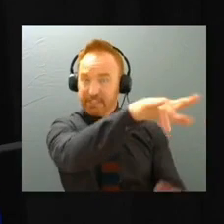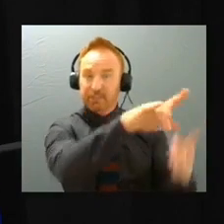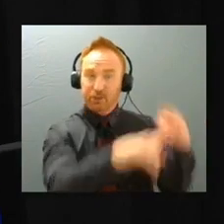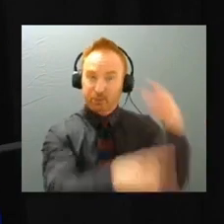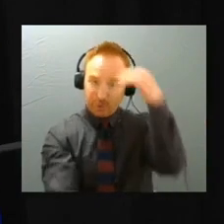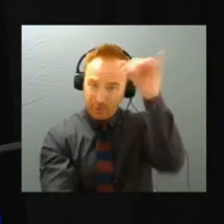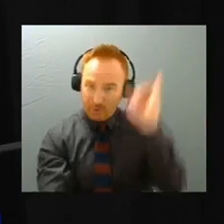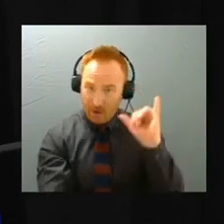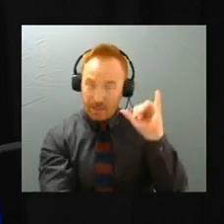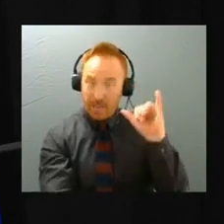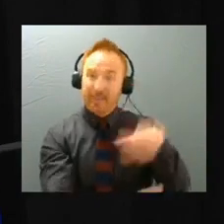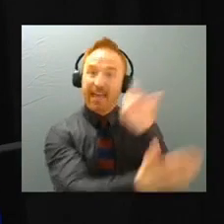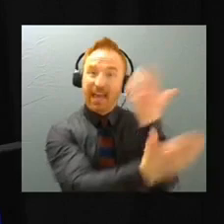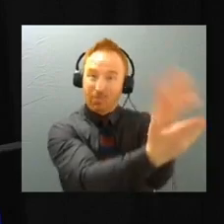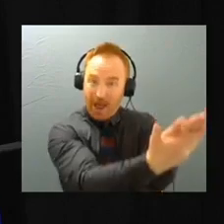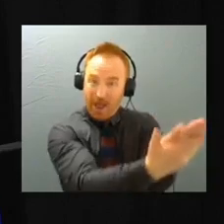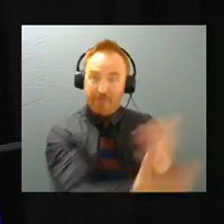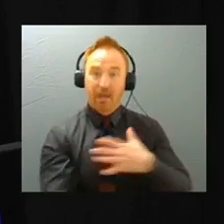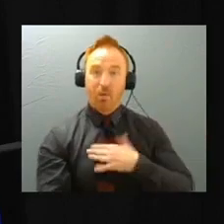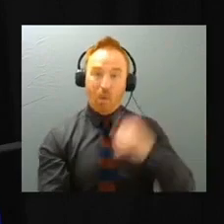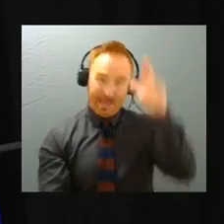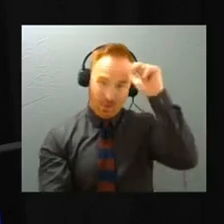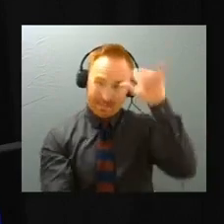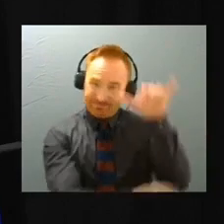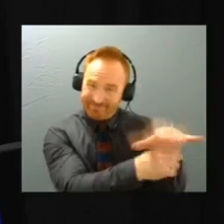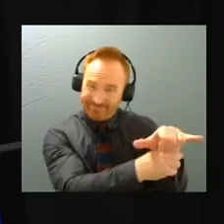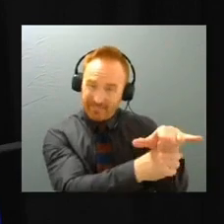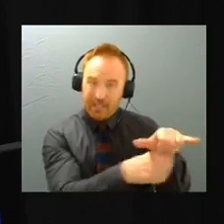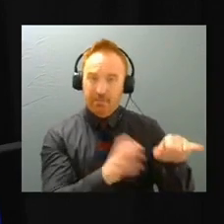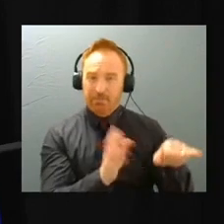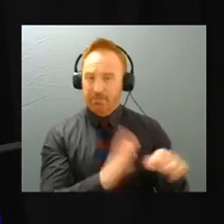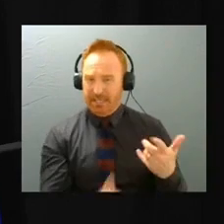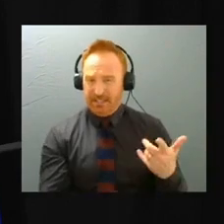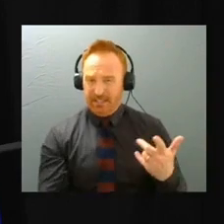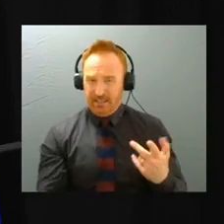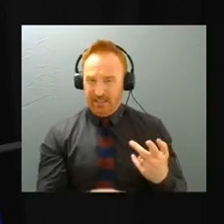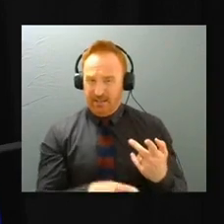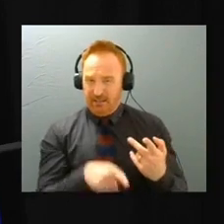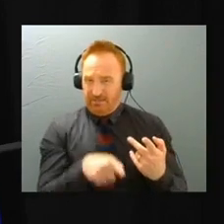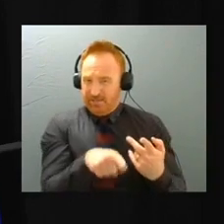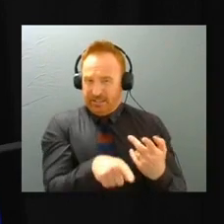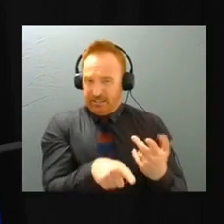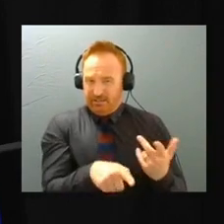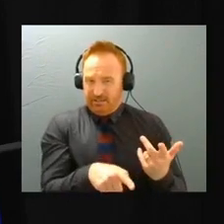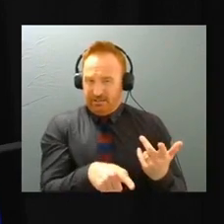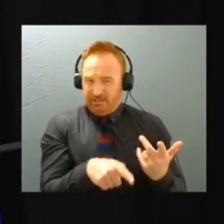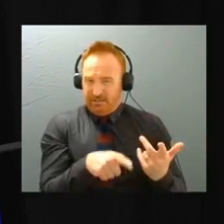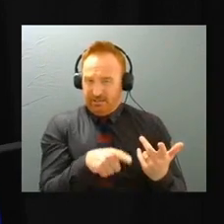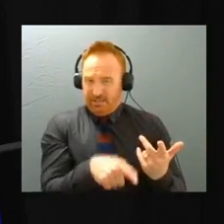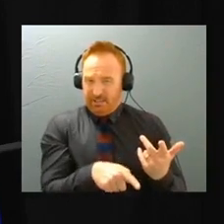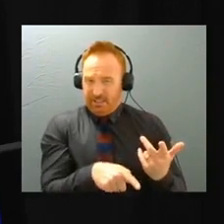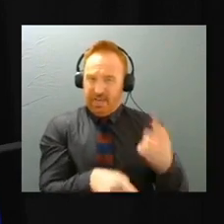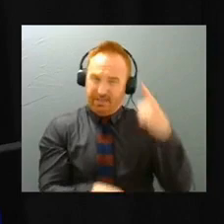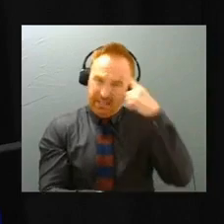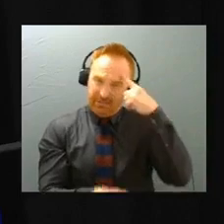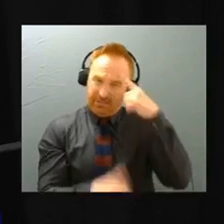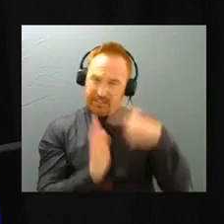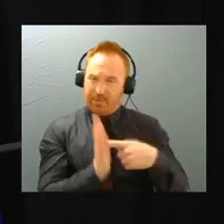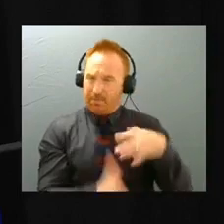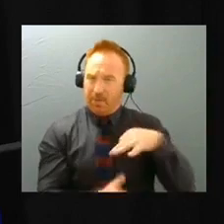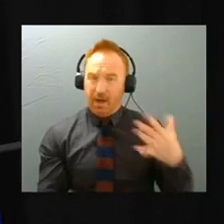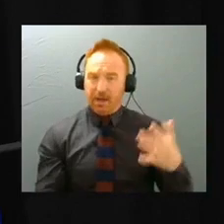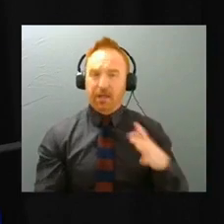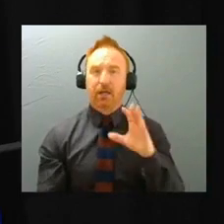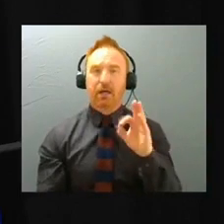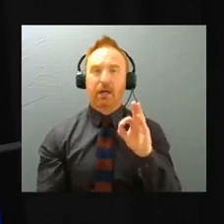I guess what northern residents would be benefiting really from this bubble with the Yukon? Well, Fort McPherson, for one. We do have a highway that